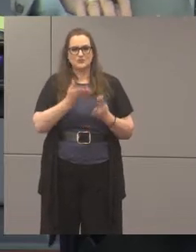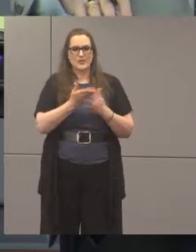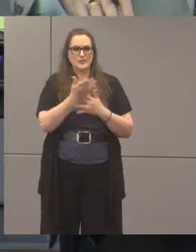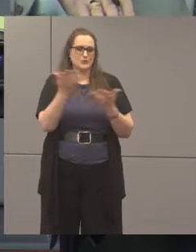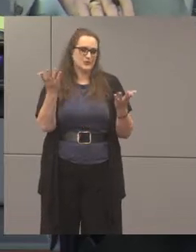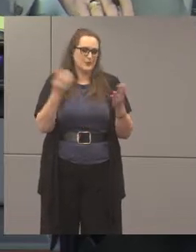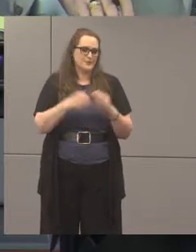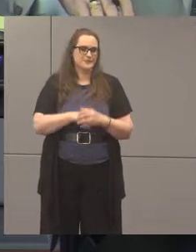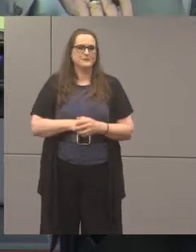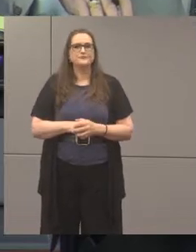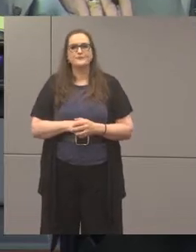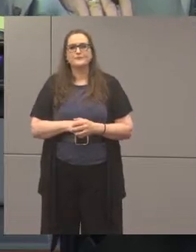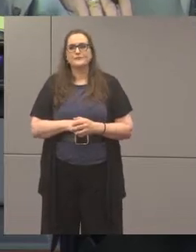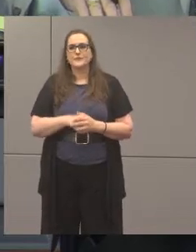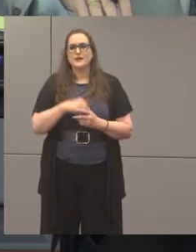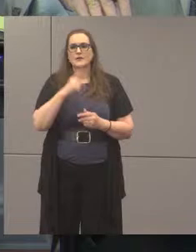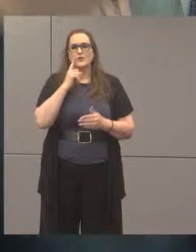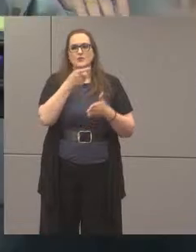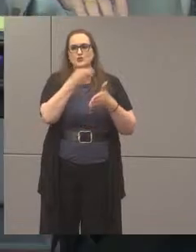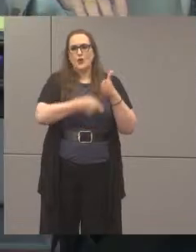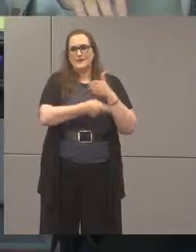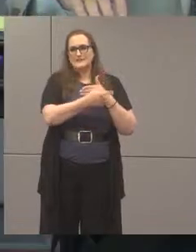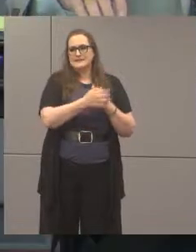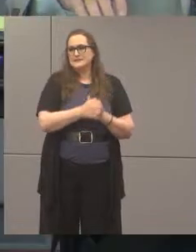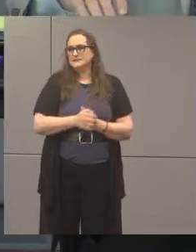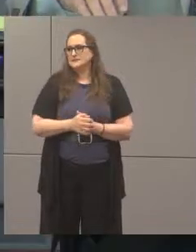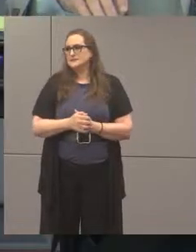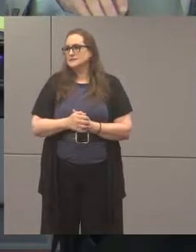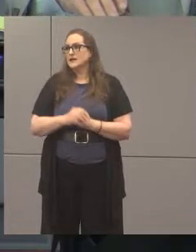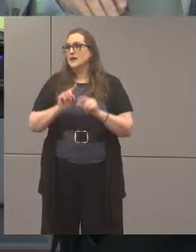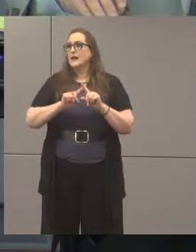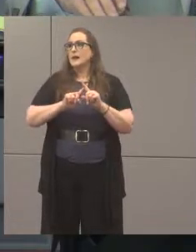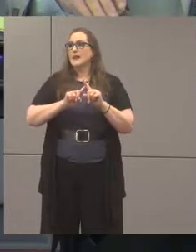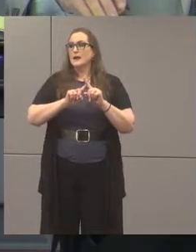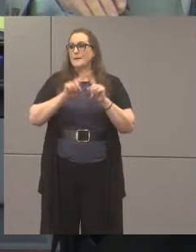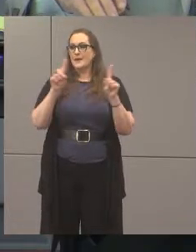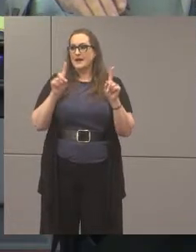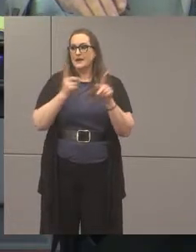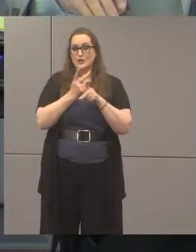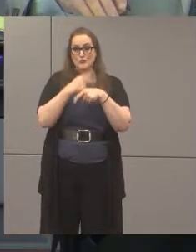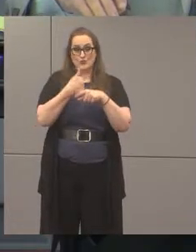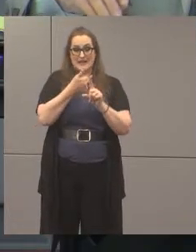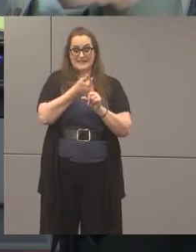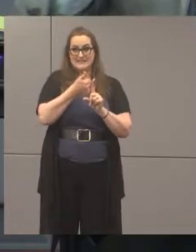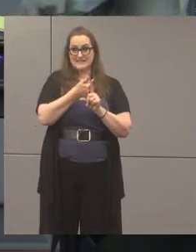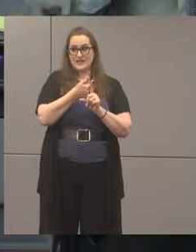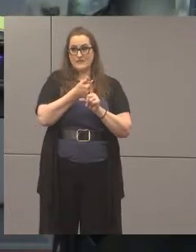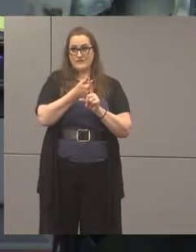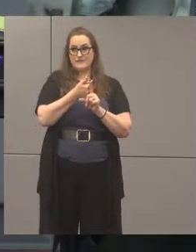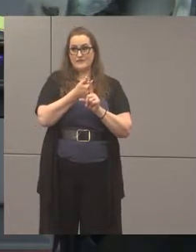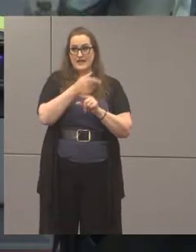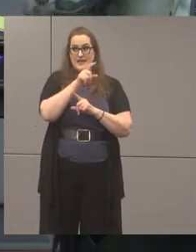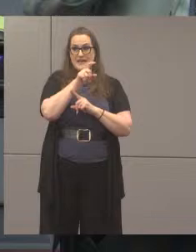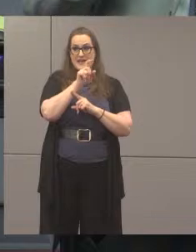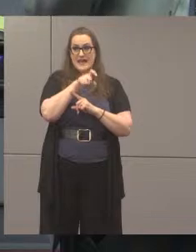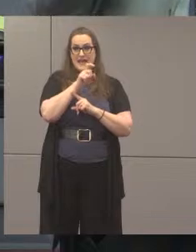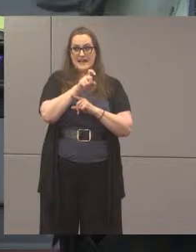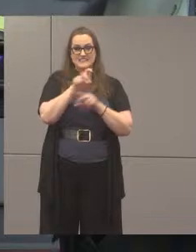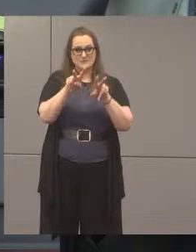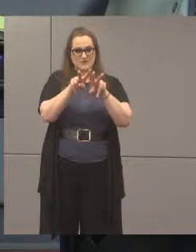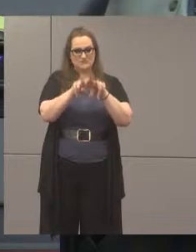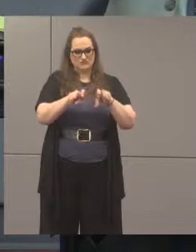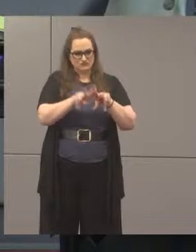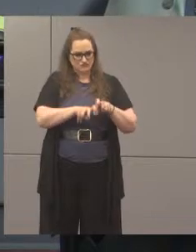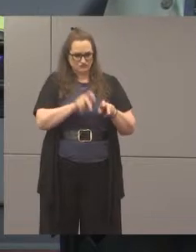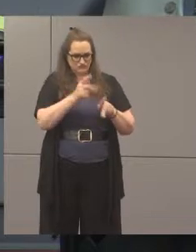so, where there was a cost. But the product itself has to be vetted because it has